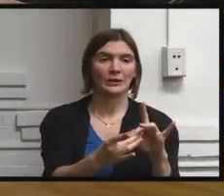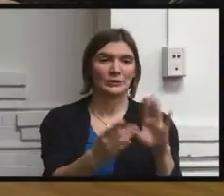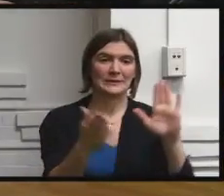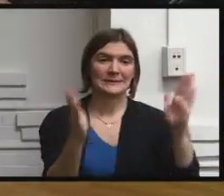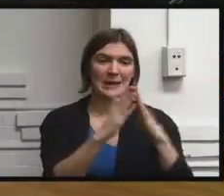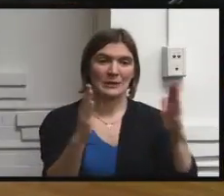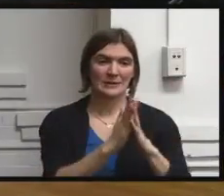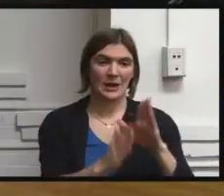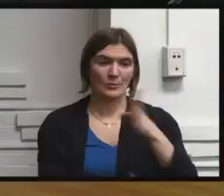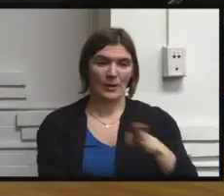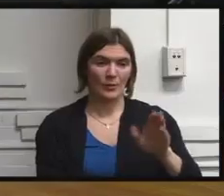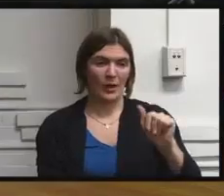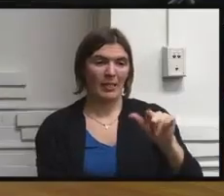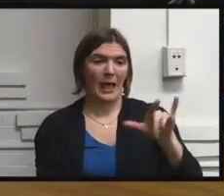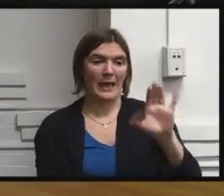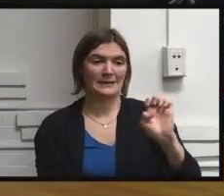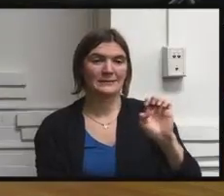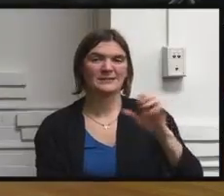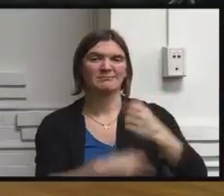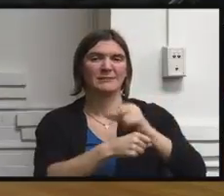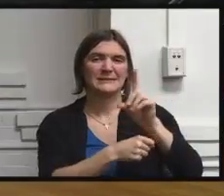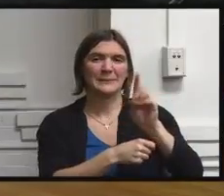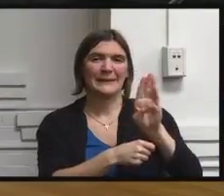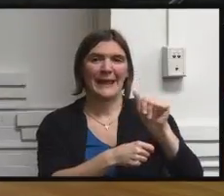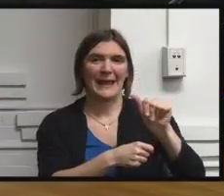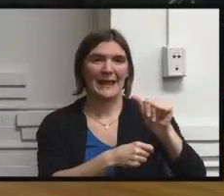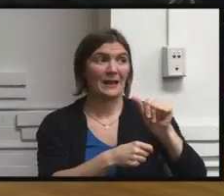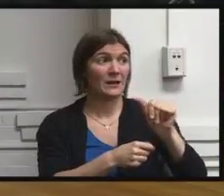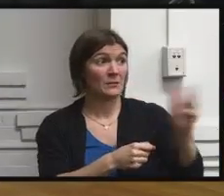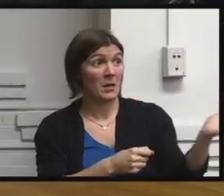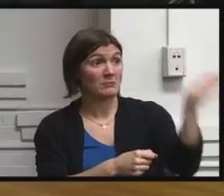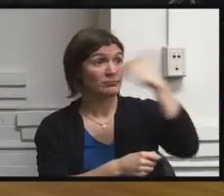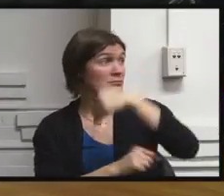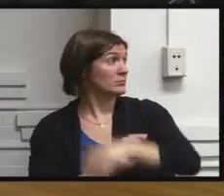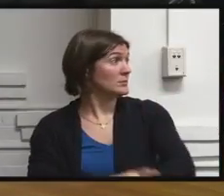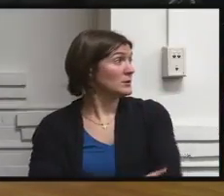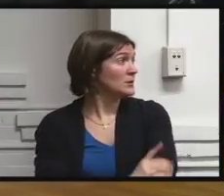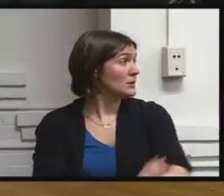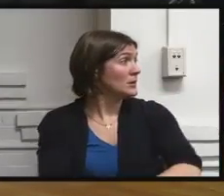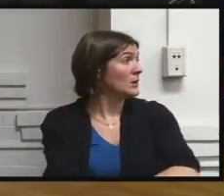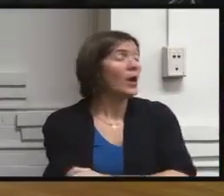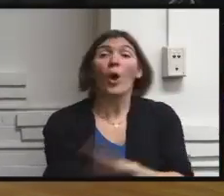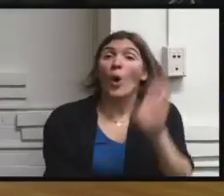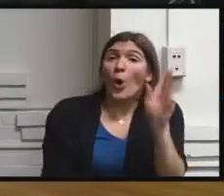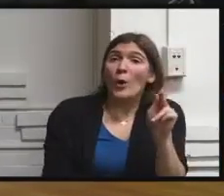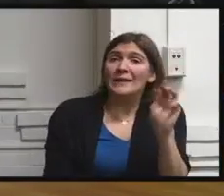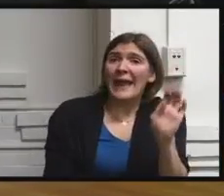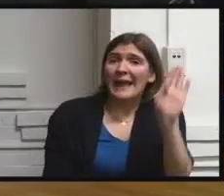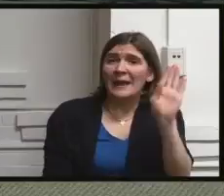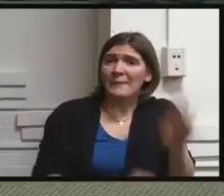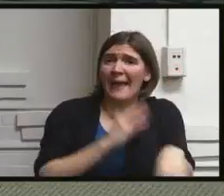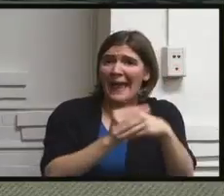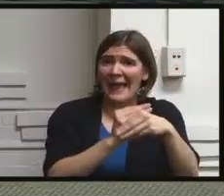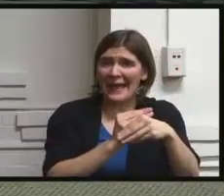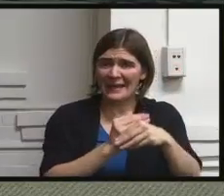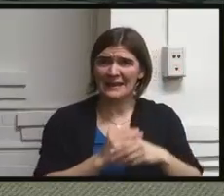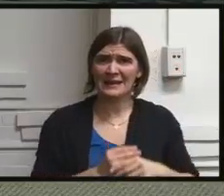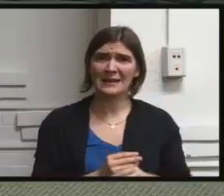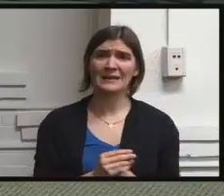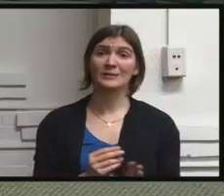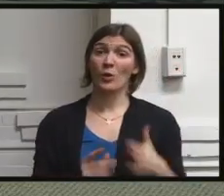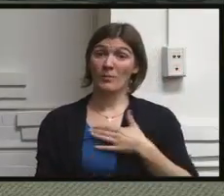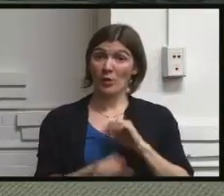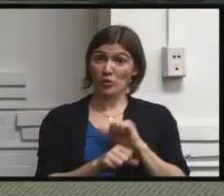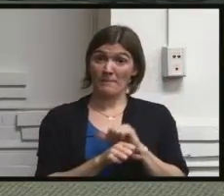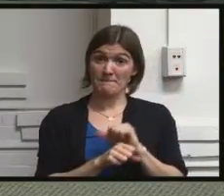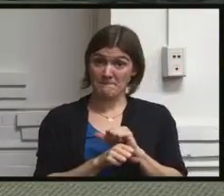Downtown Brattleboro Alliance. You gentlemen want to take the table? Can I say something while they're walking up? Yes, please. In my